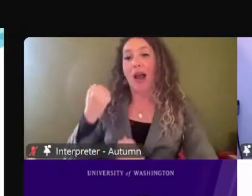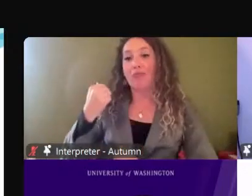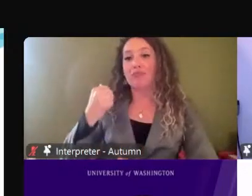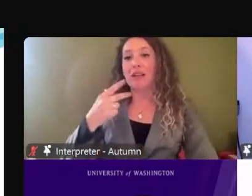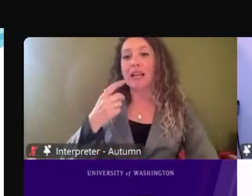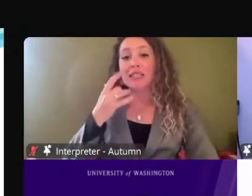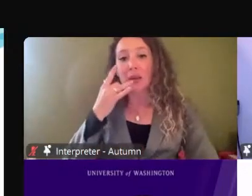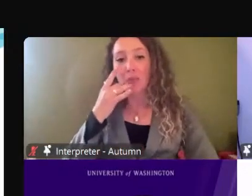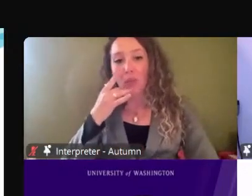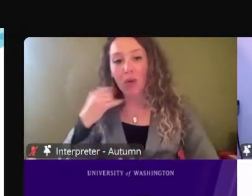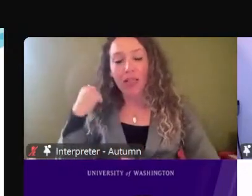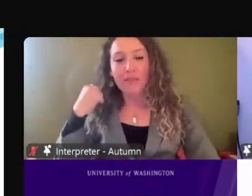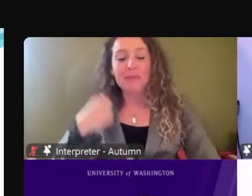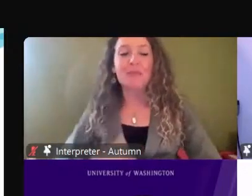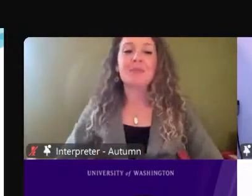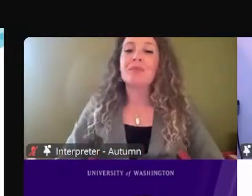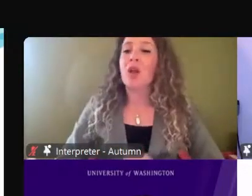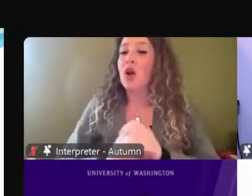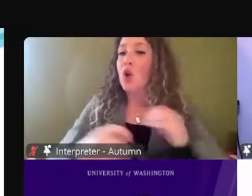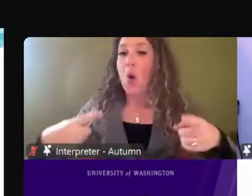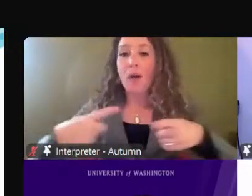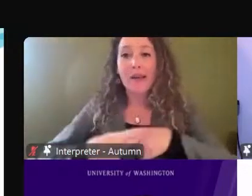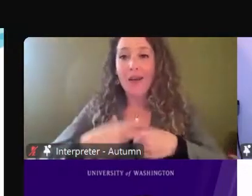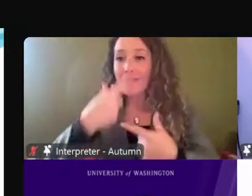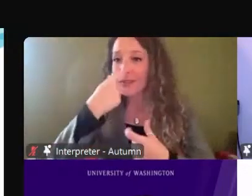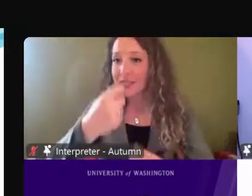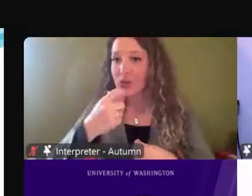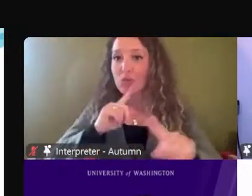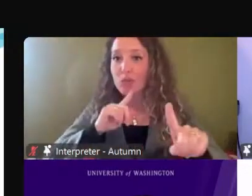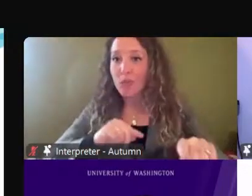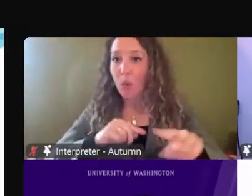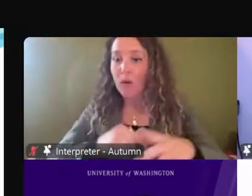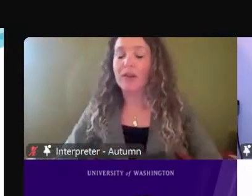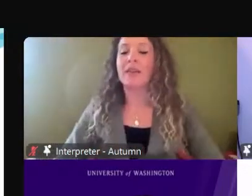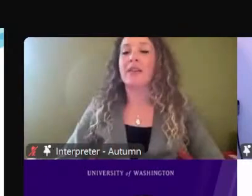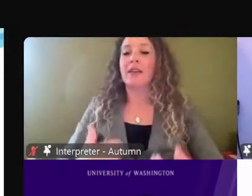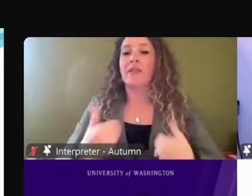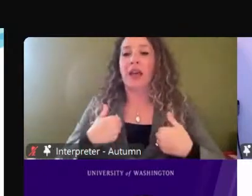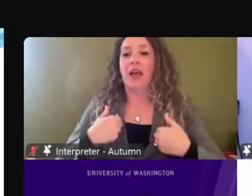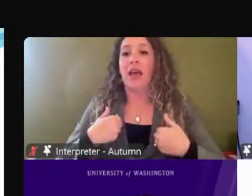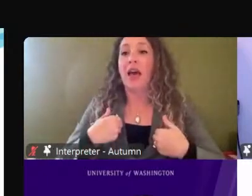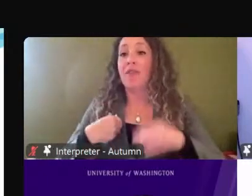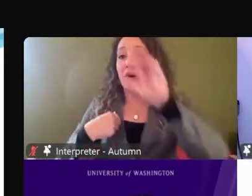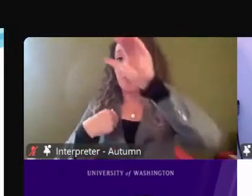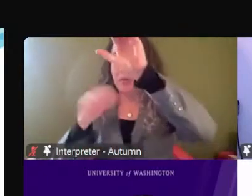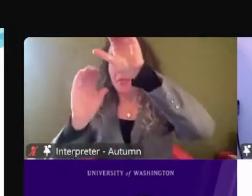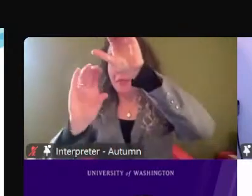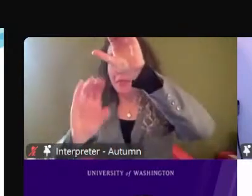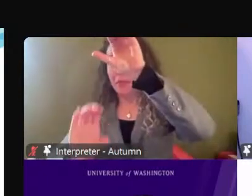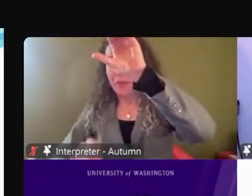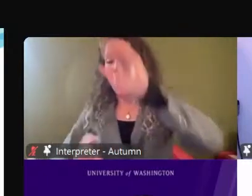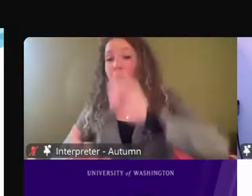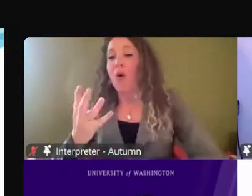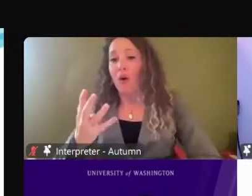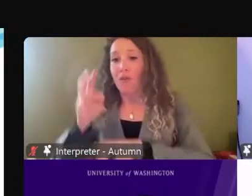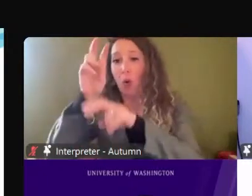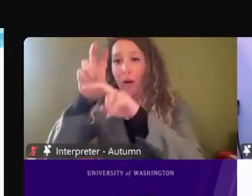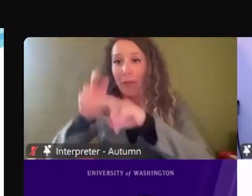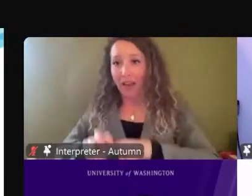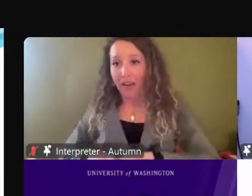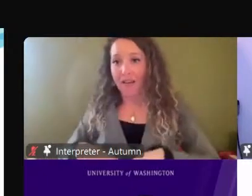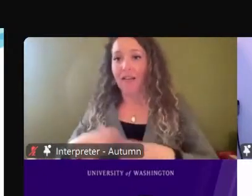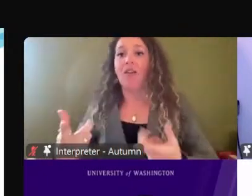have no conflicts of interest to report. And there is a 4-panel image on this screen of a variety of